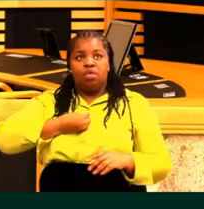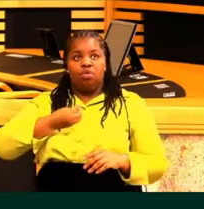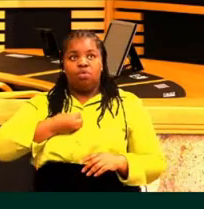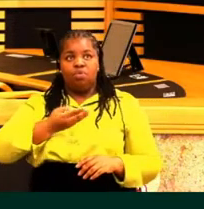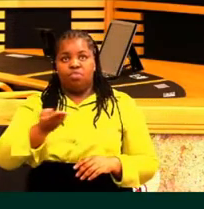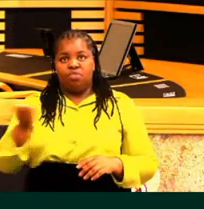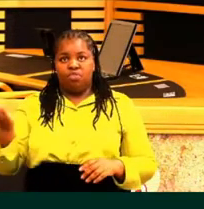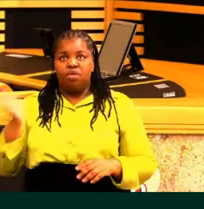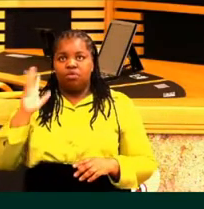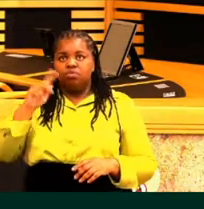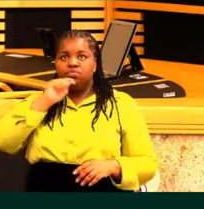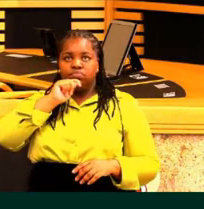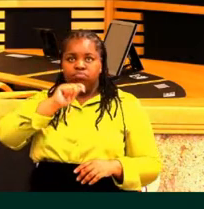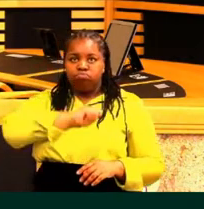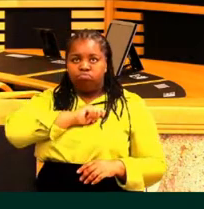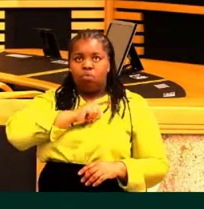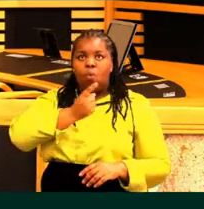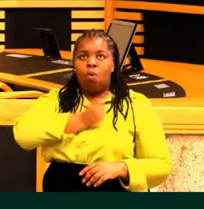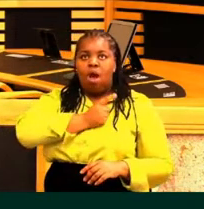foreign